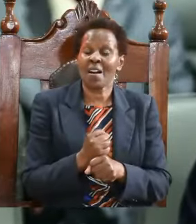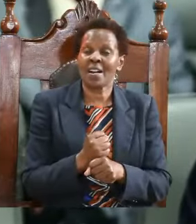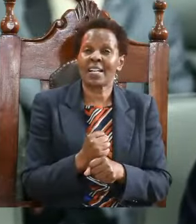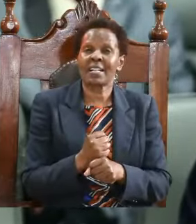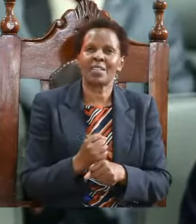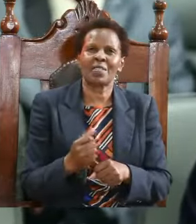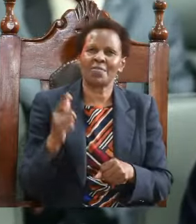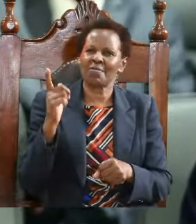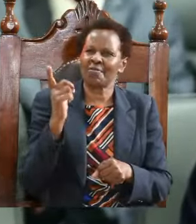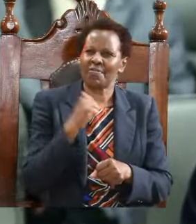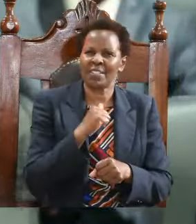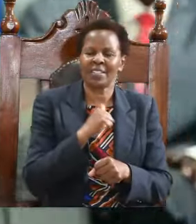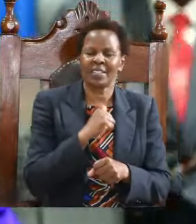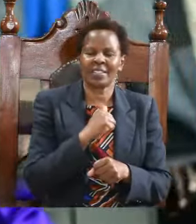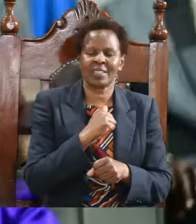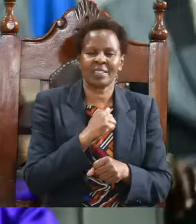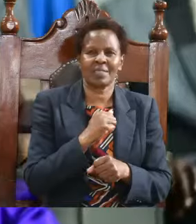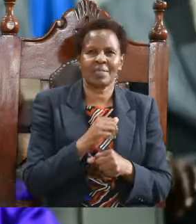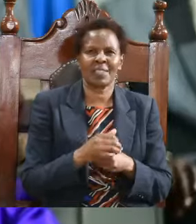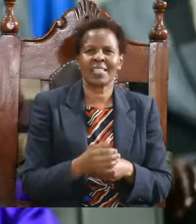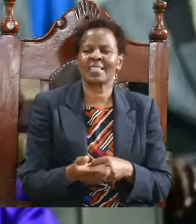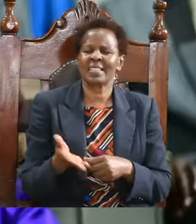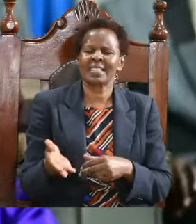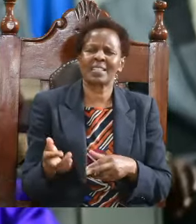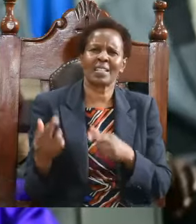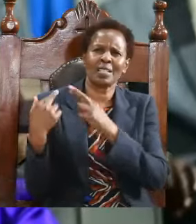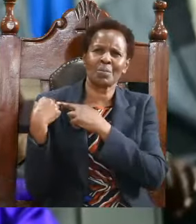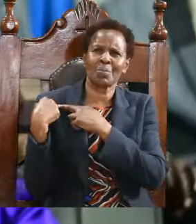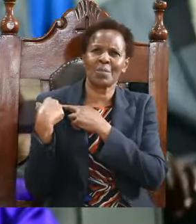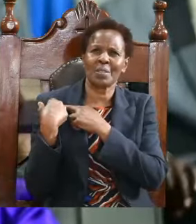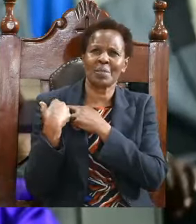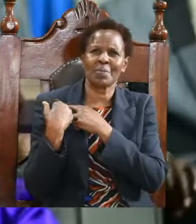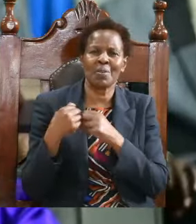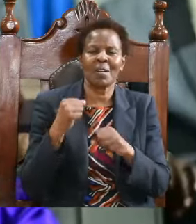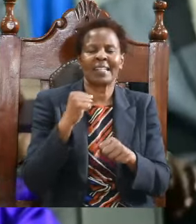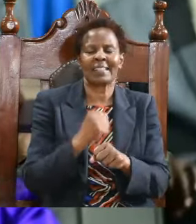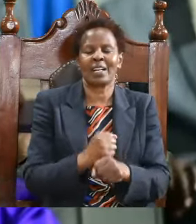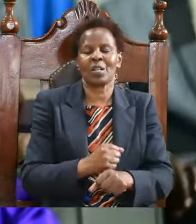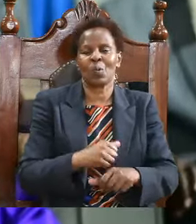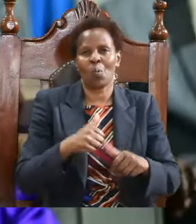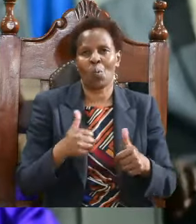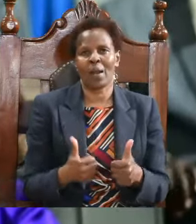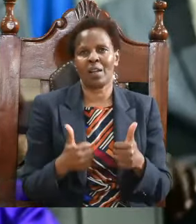have completed my task that I was given. Hallelujah.